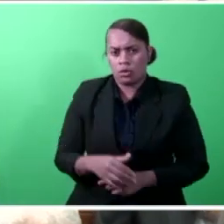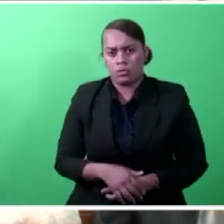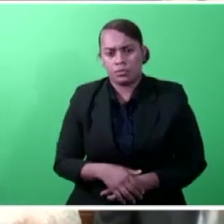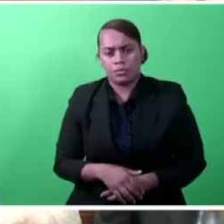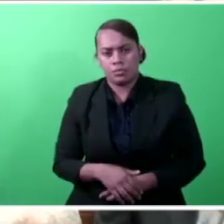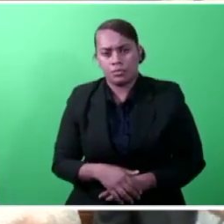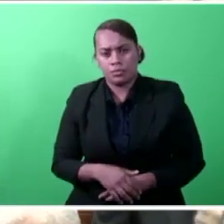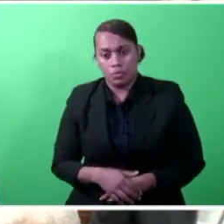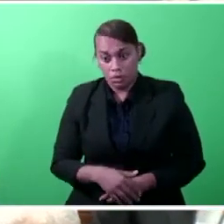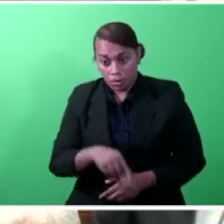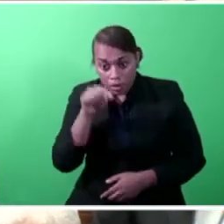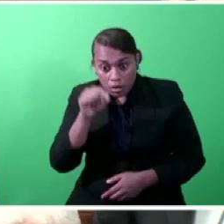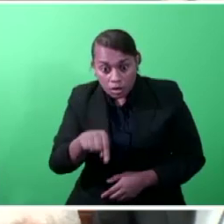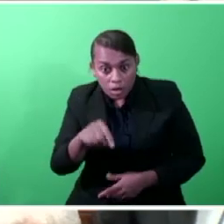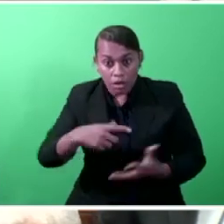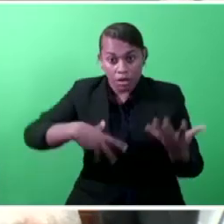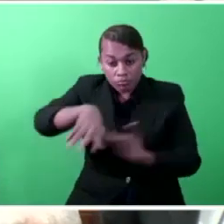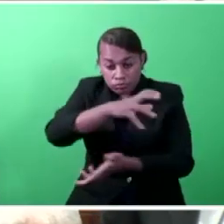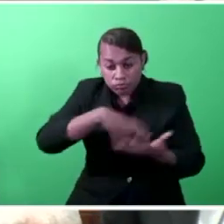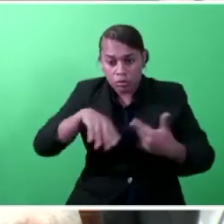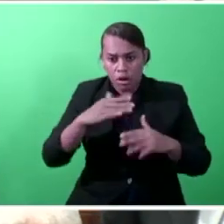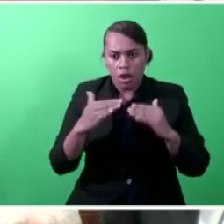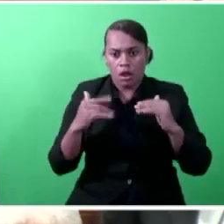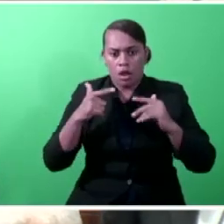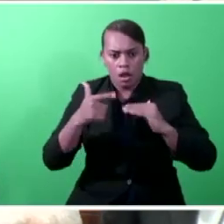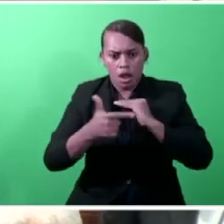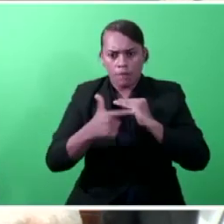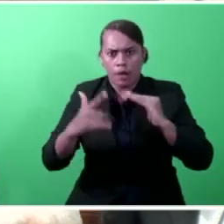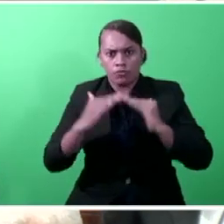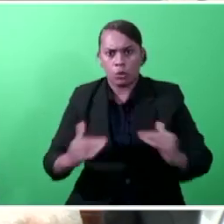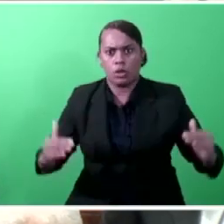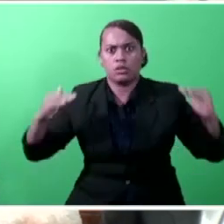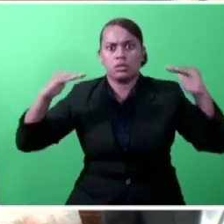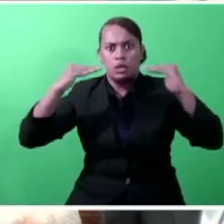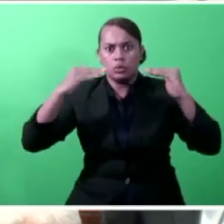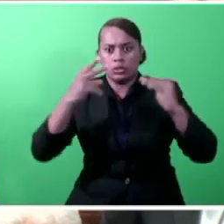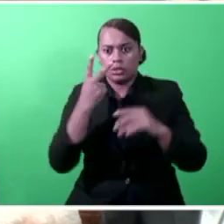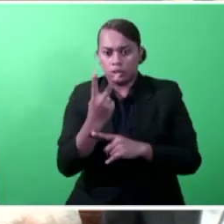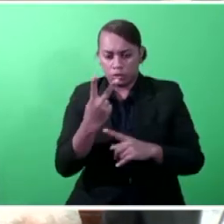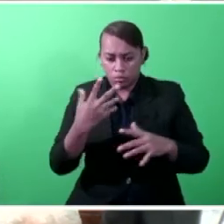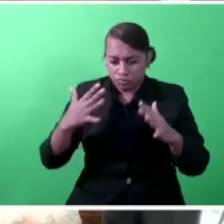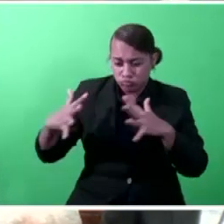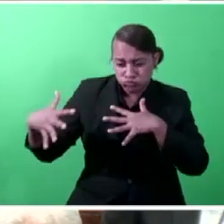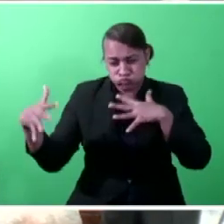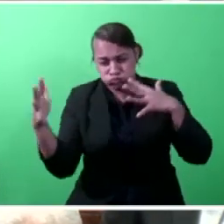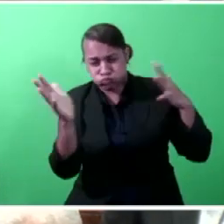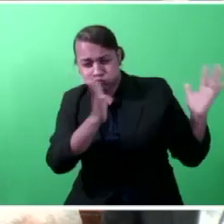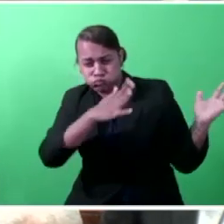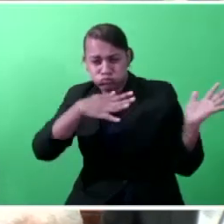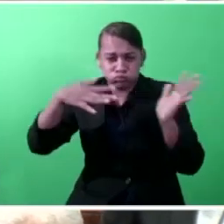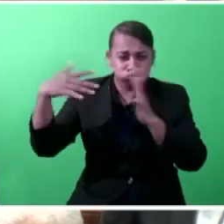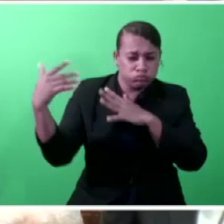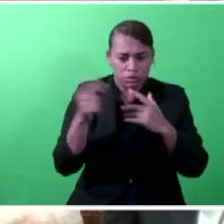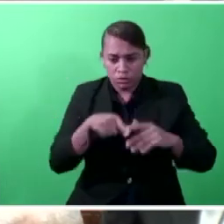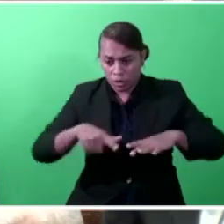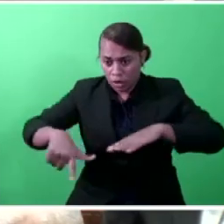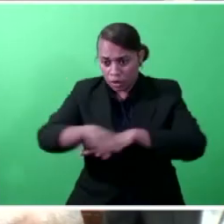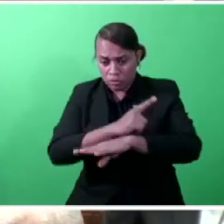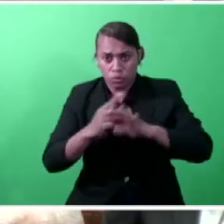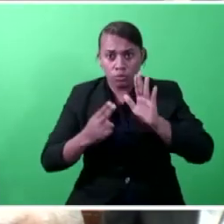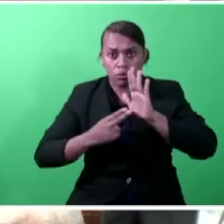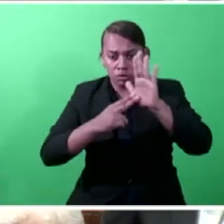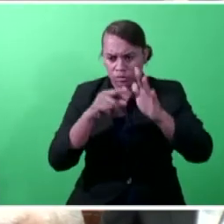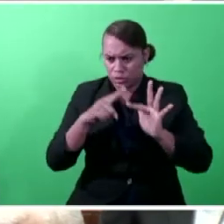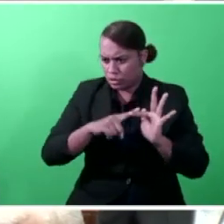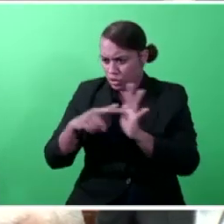Tino reached Category 2 as it passed through the Fiji group, with gale force winds recorded over the land areas of northeastern Vanuatu